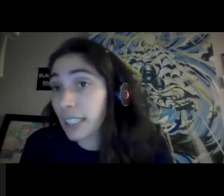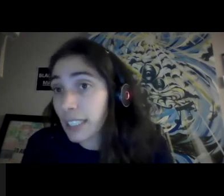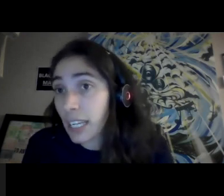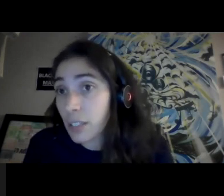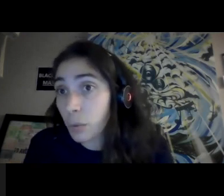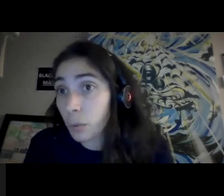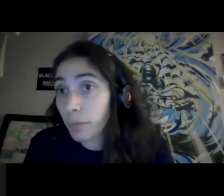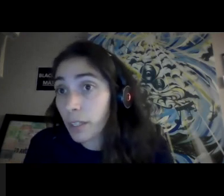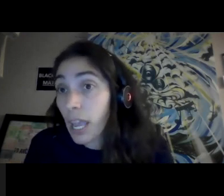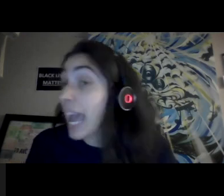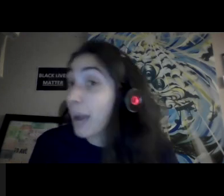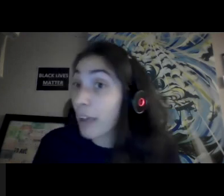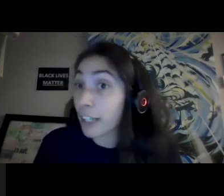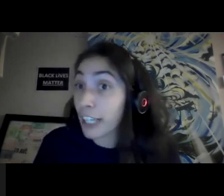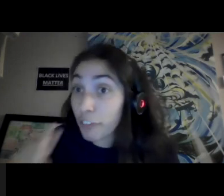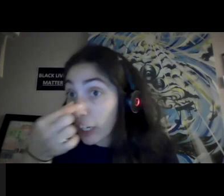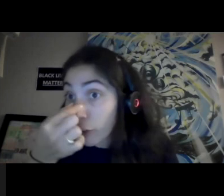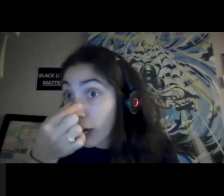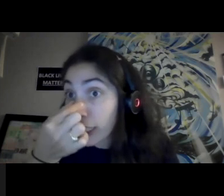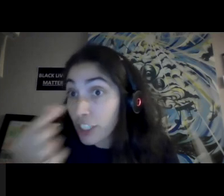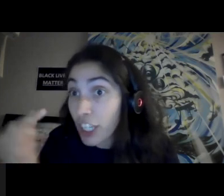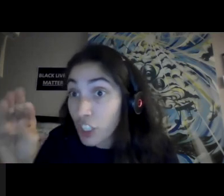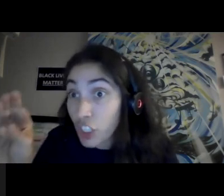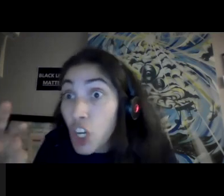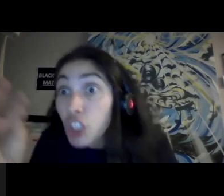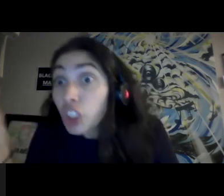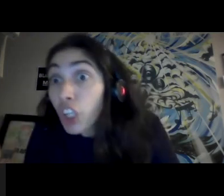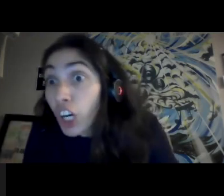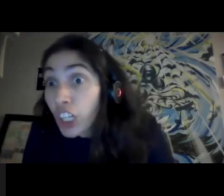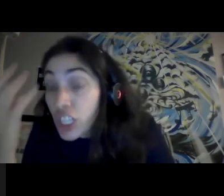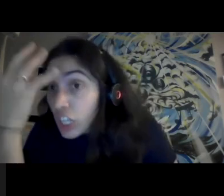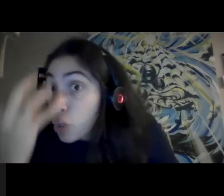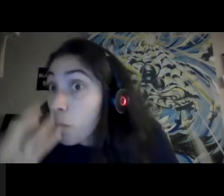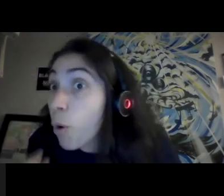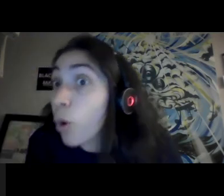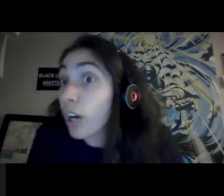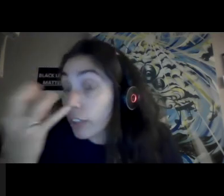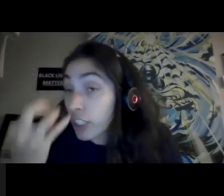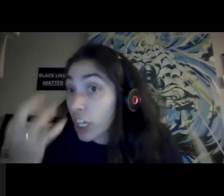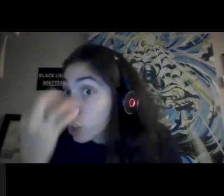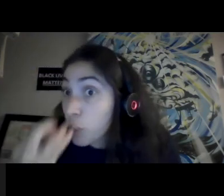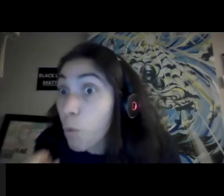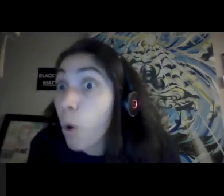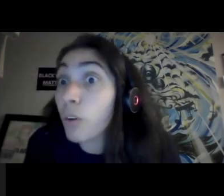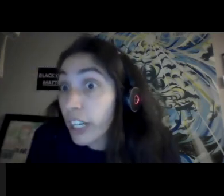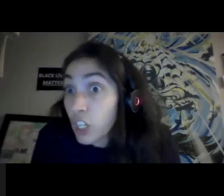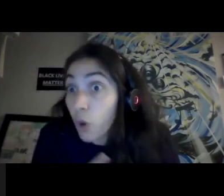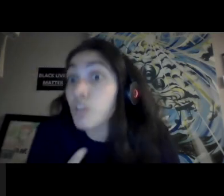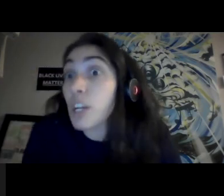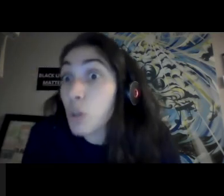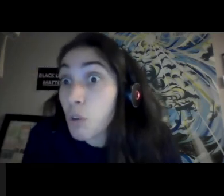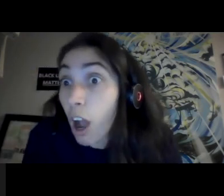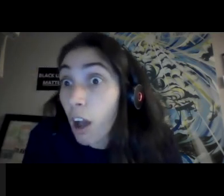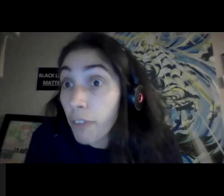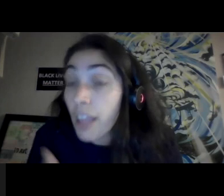can still attend school. However, if the chronic congestion turns into more of congestion, more runny nose,